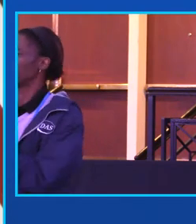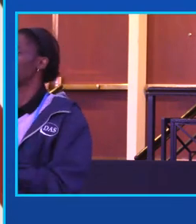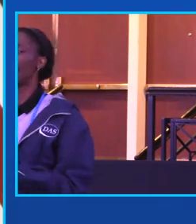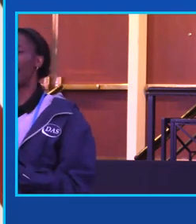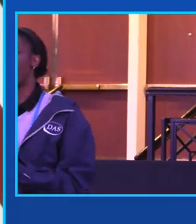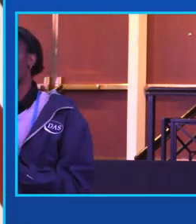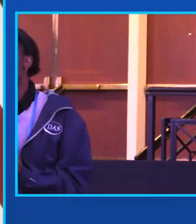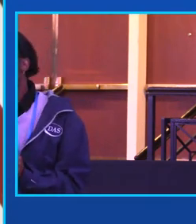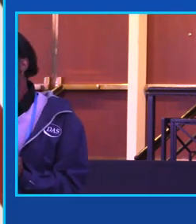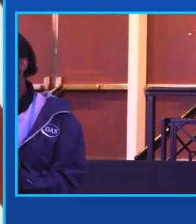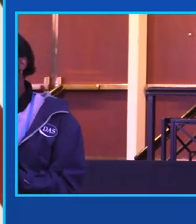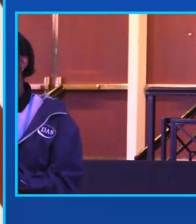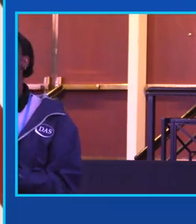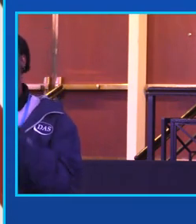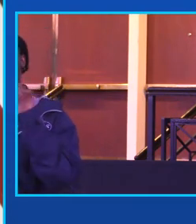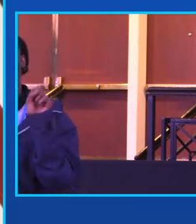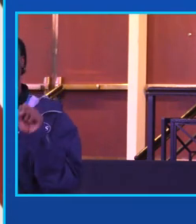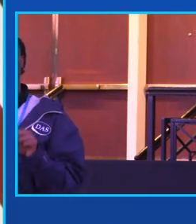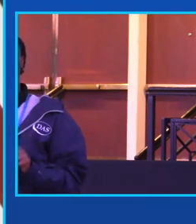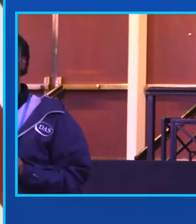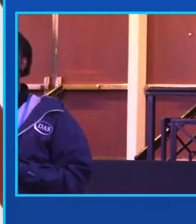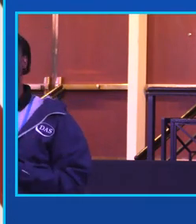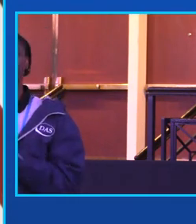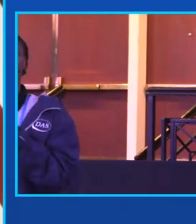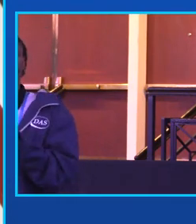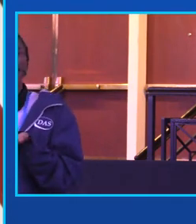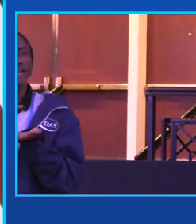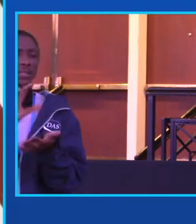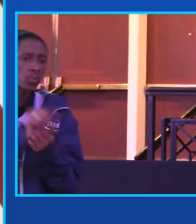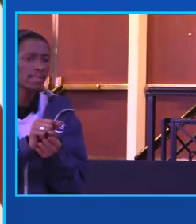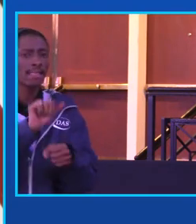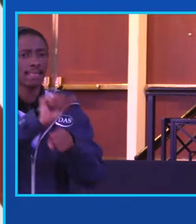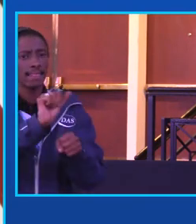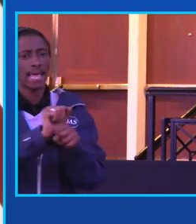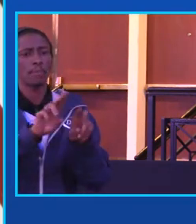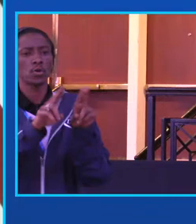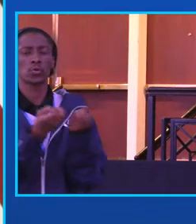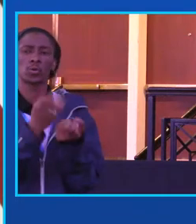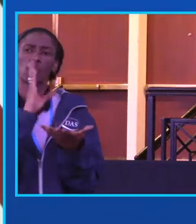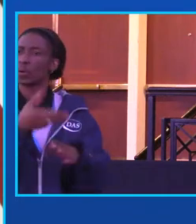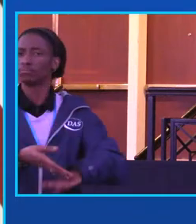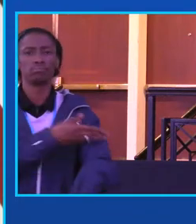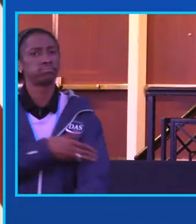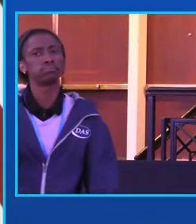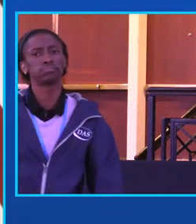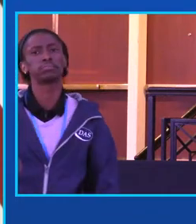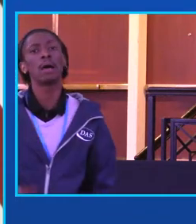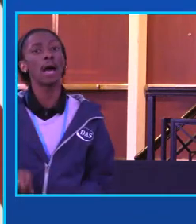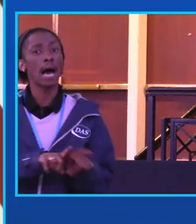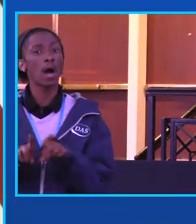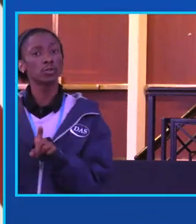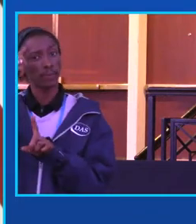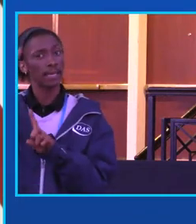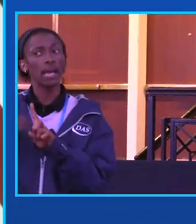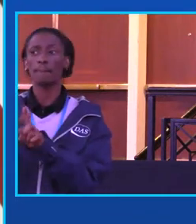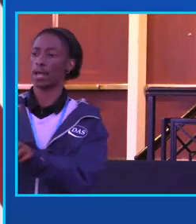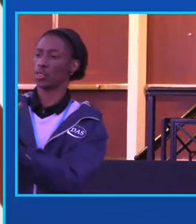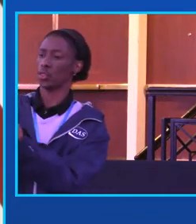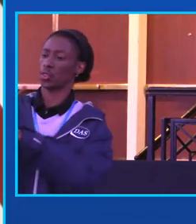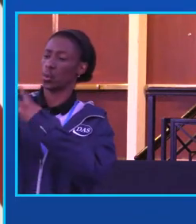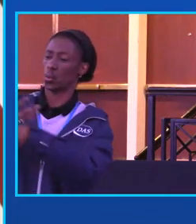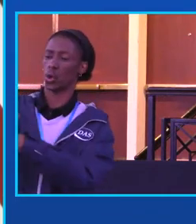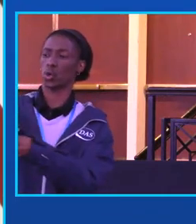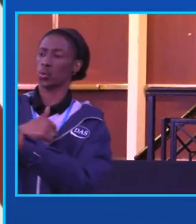of a difference President Biden's investment in the labor union will make. I also think about the world we're building for our